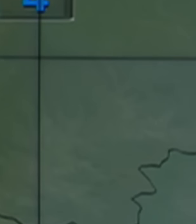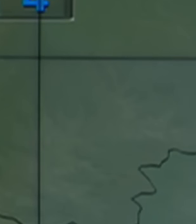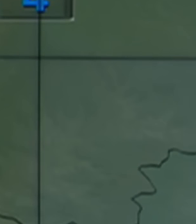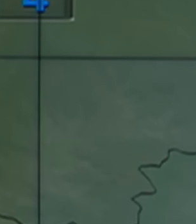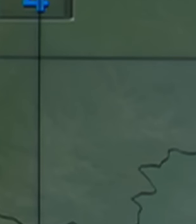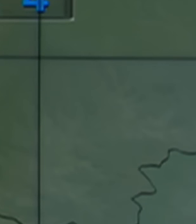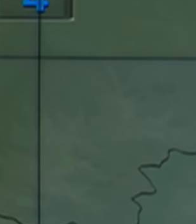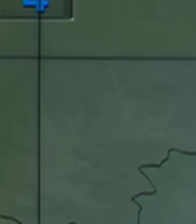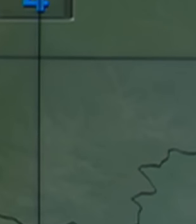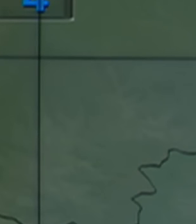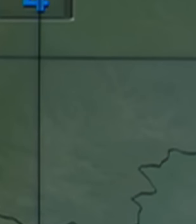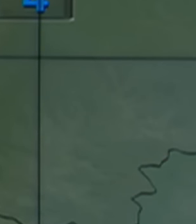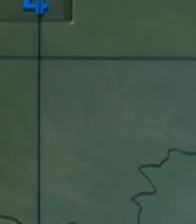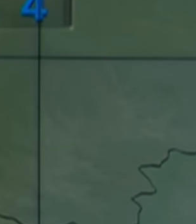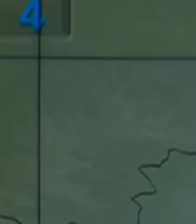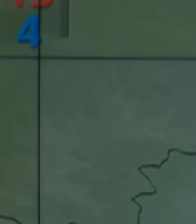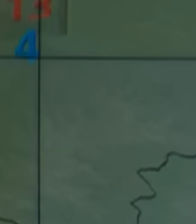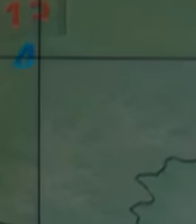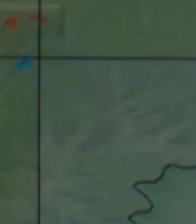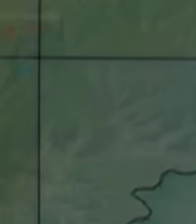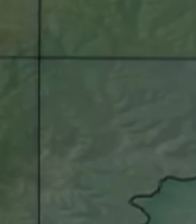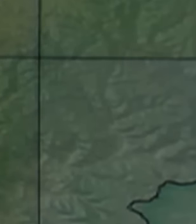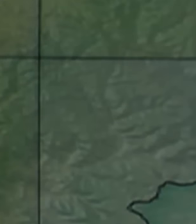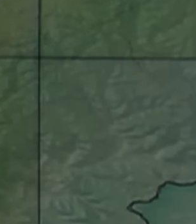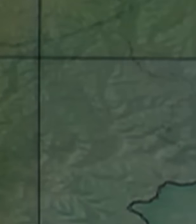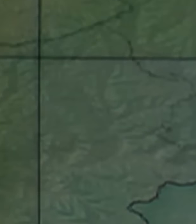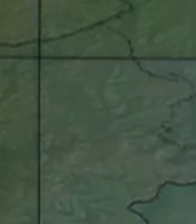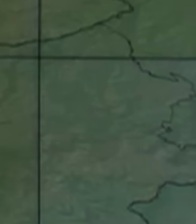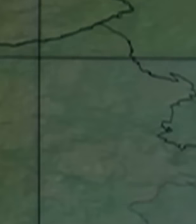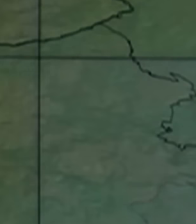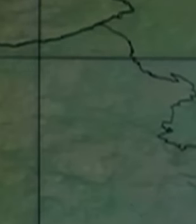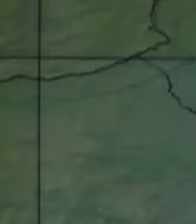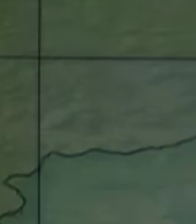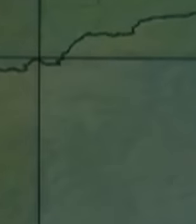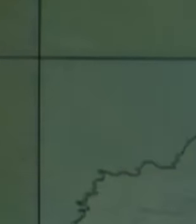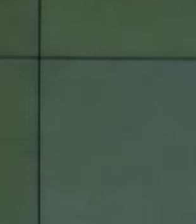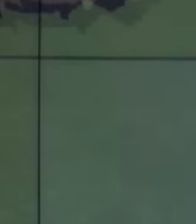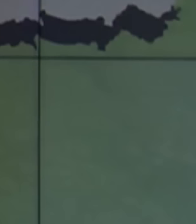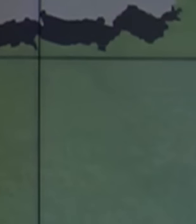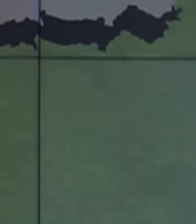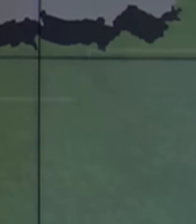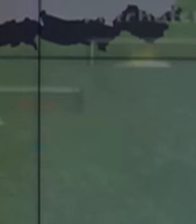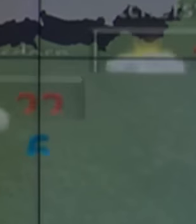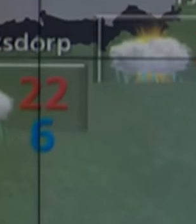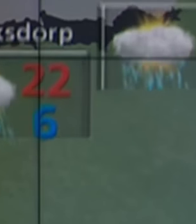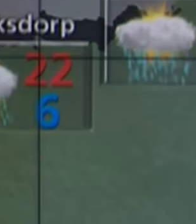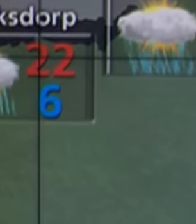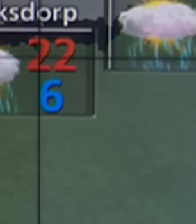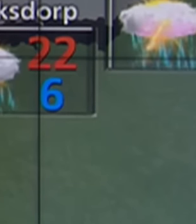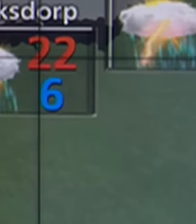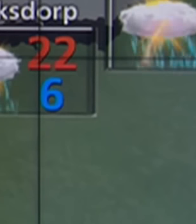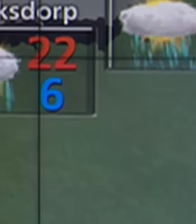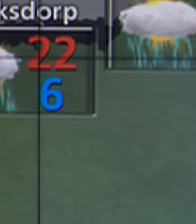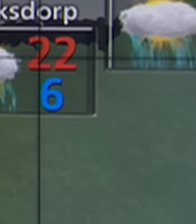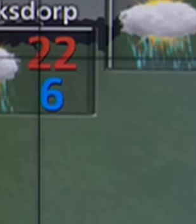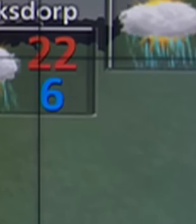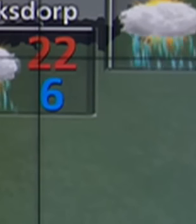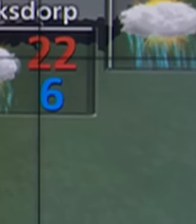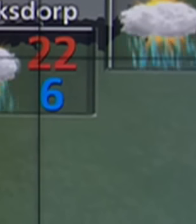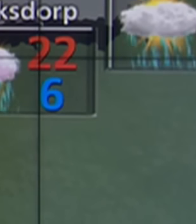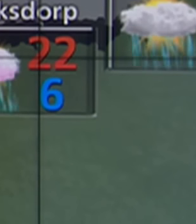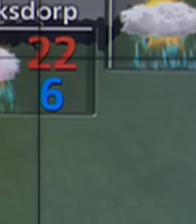12 Viepena re tla nna tsididi mo mosong ka digata di le 5 go ya go di le 13 mo Thapameng fa re lebelela mo Bokone Bophirima Rustenburg